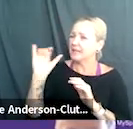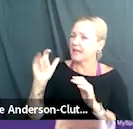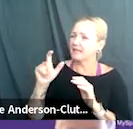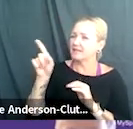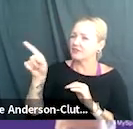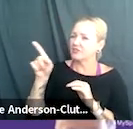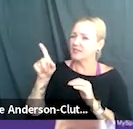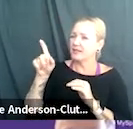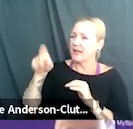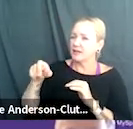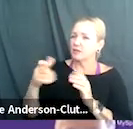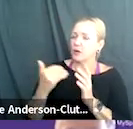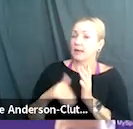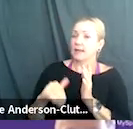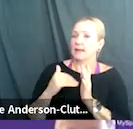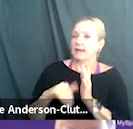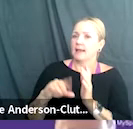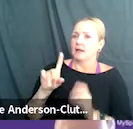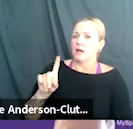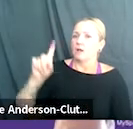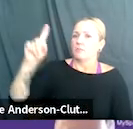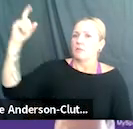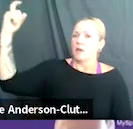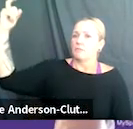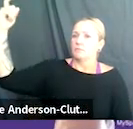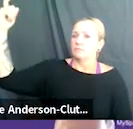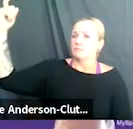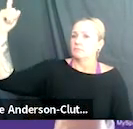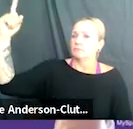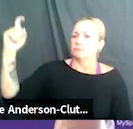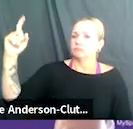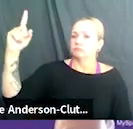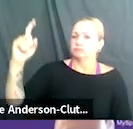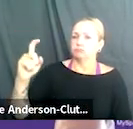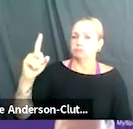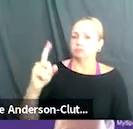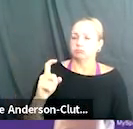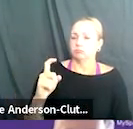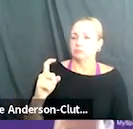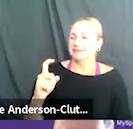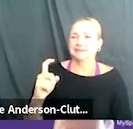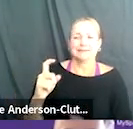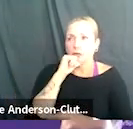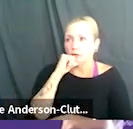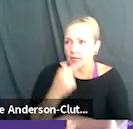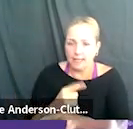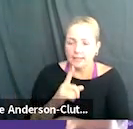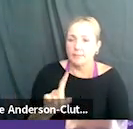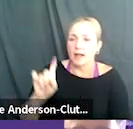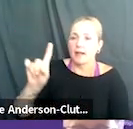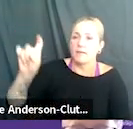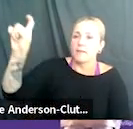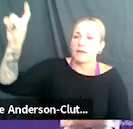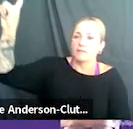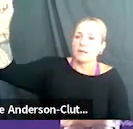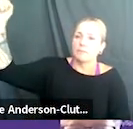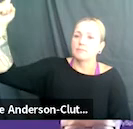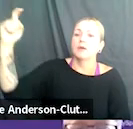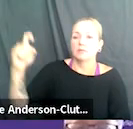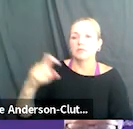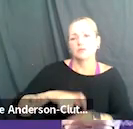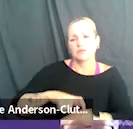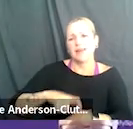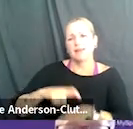on its own, essentially, and is really not a problem now. And there's no other family history of developmental or psychiatric problems.